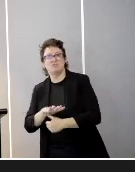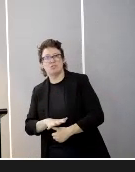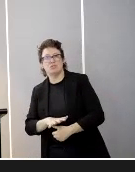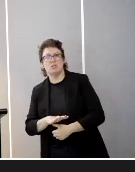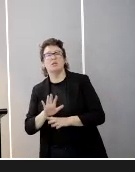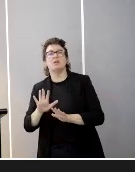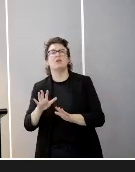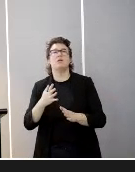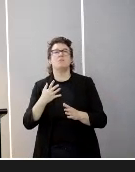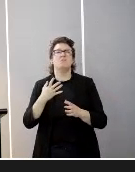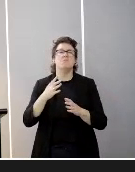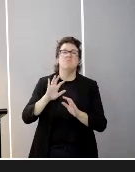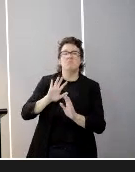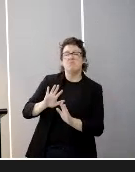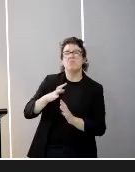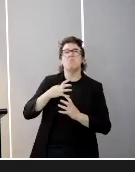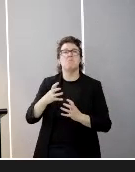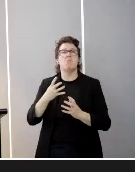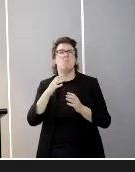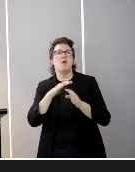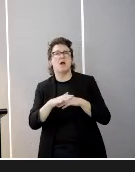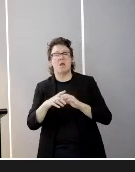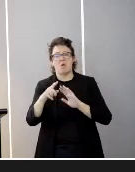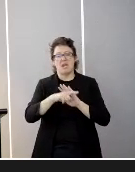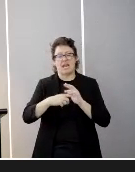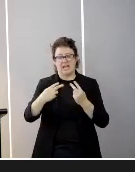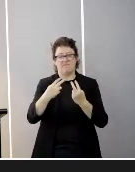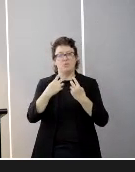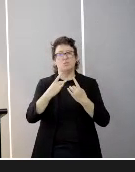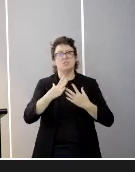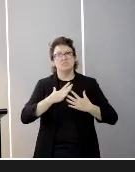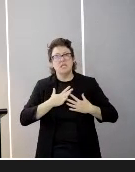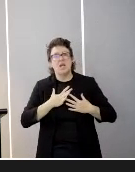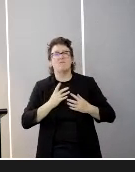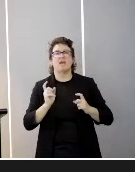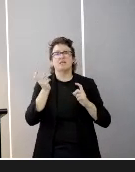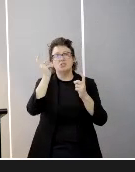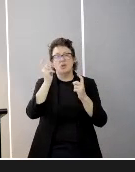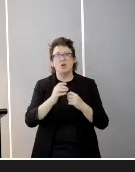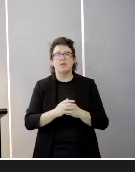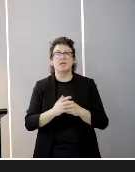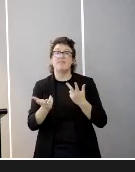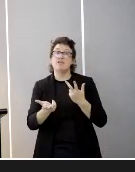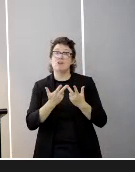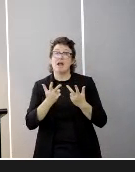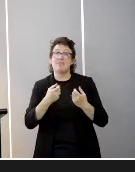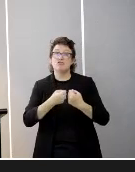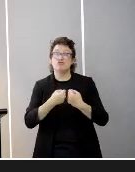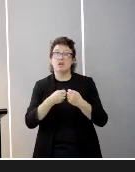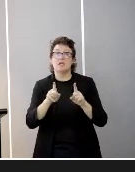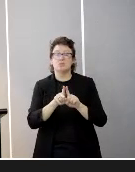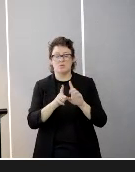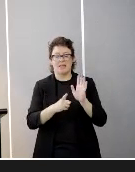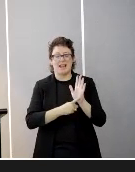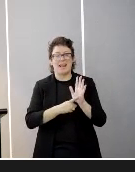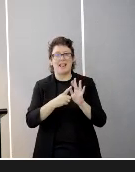kind of anxiety and negative views of the self and that kind of thing. And then there are also other drugs that lithium is